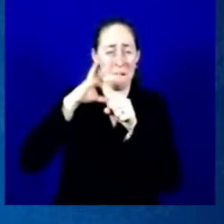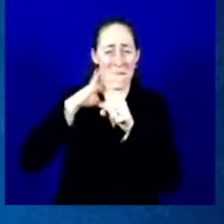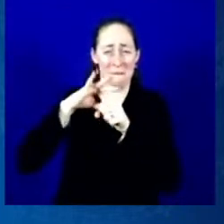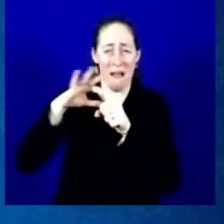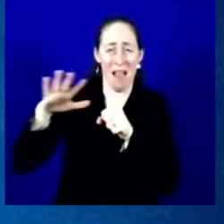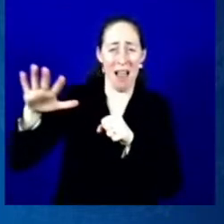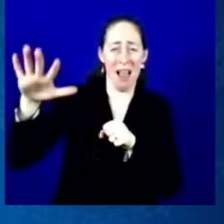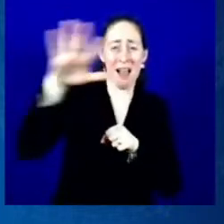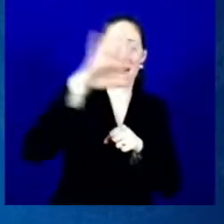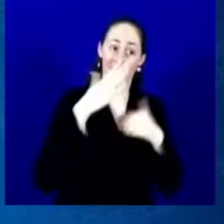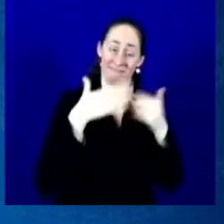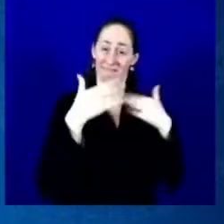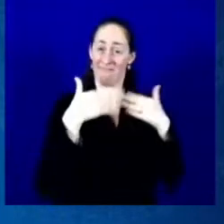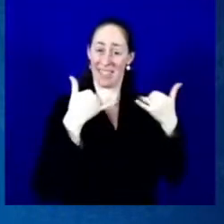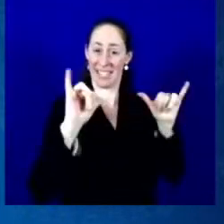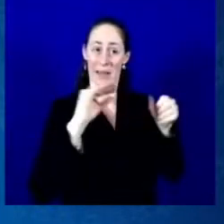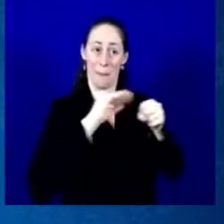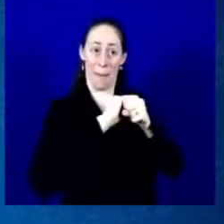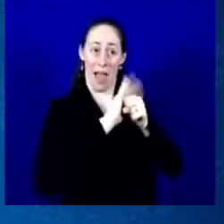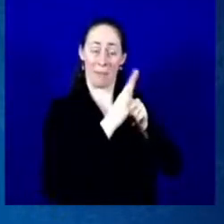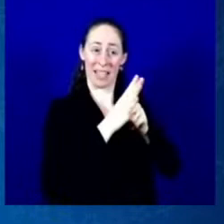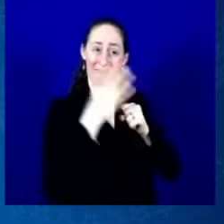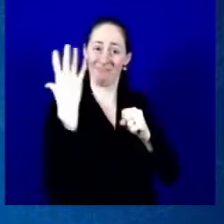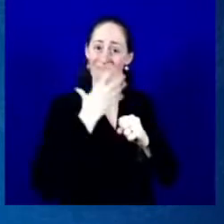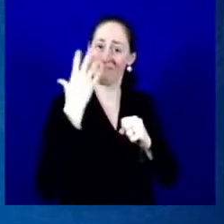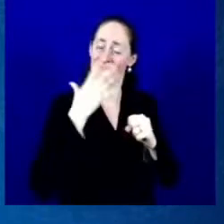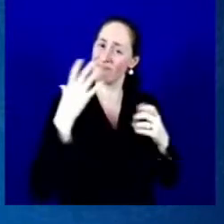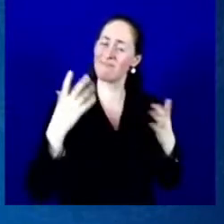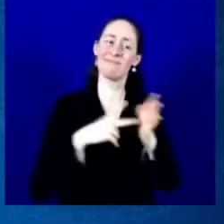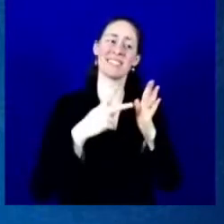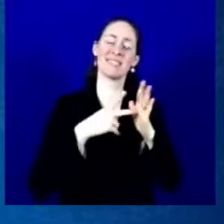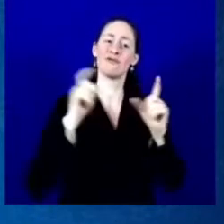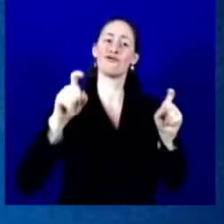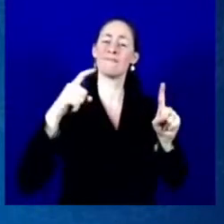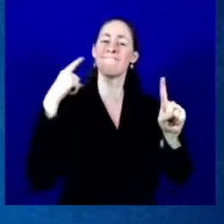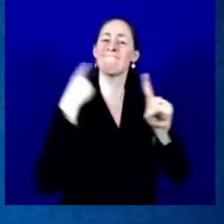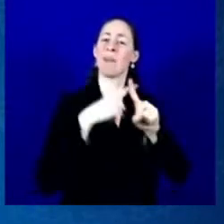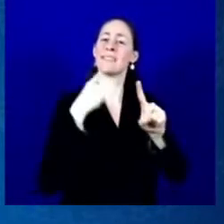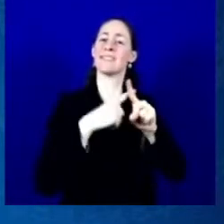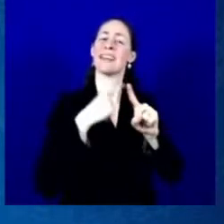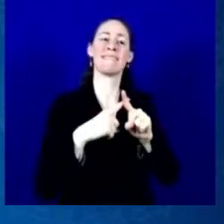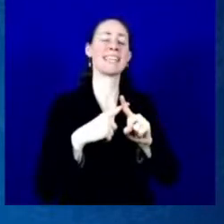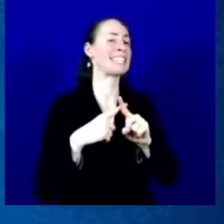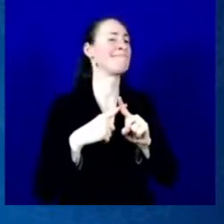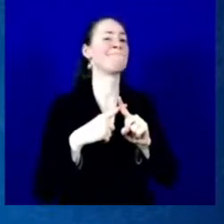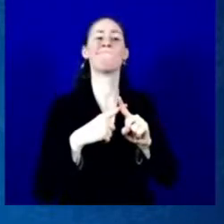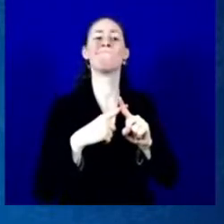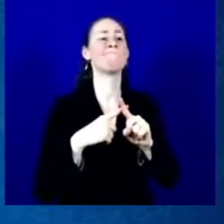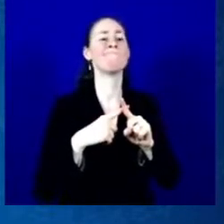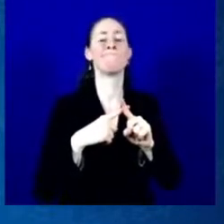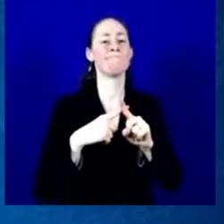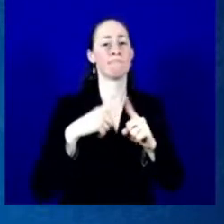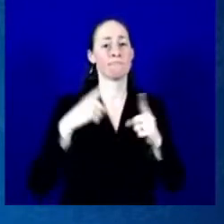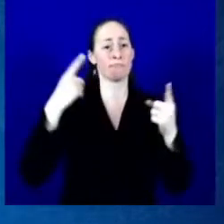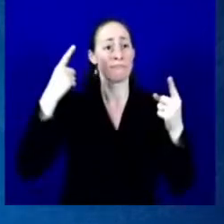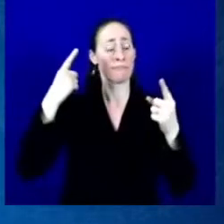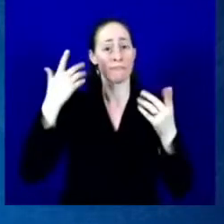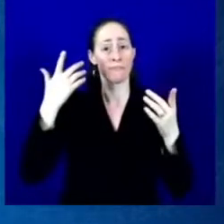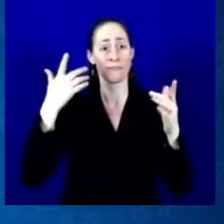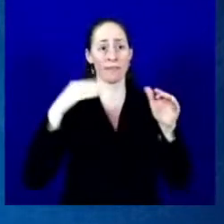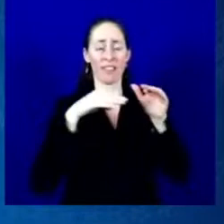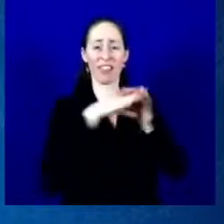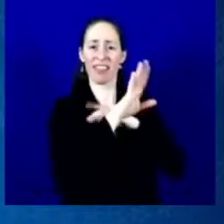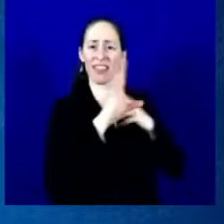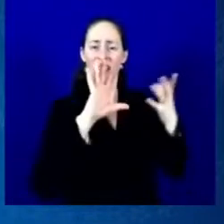It should be celebrated. Instead, it's being attacked. Congress should pass H.R. 1 and the John Lewis